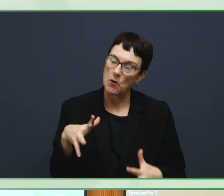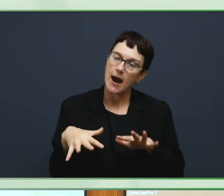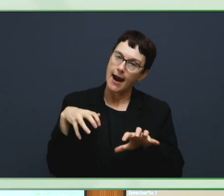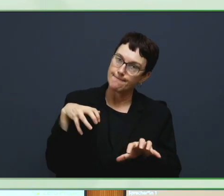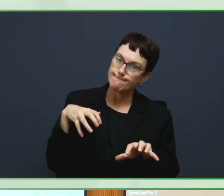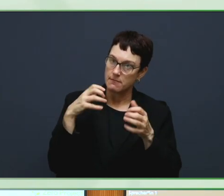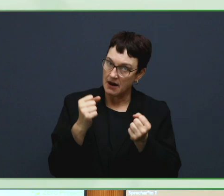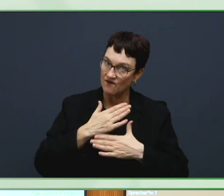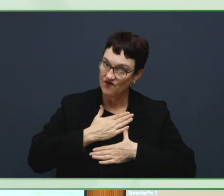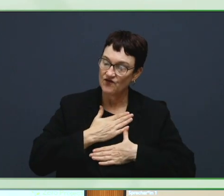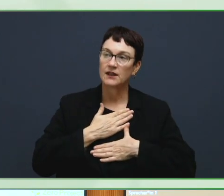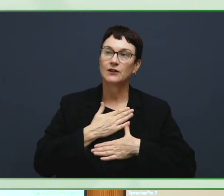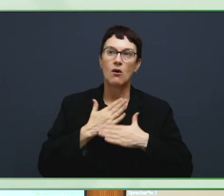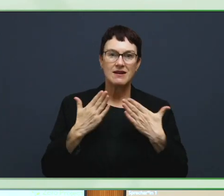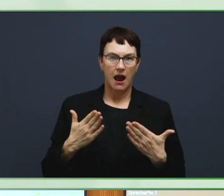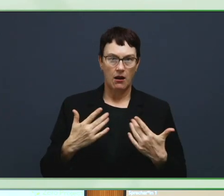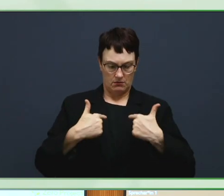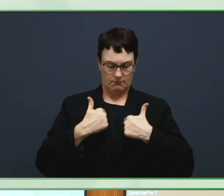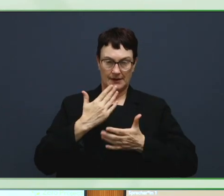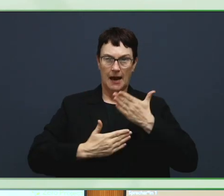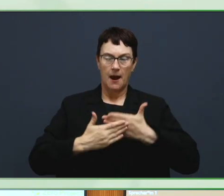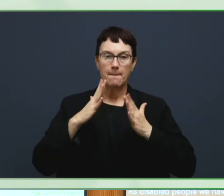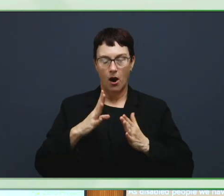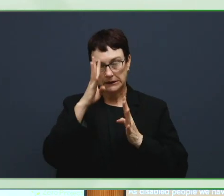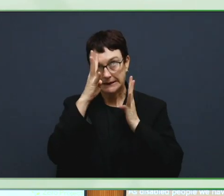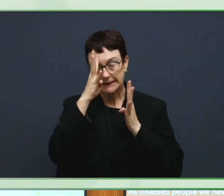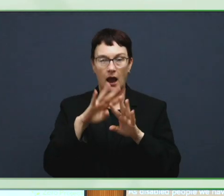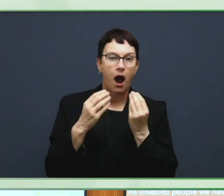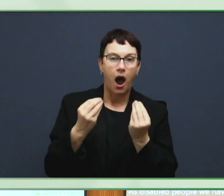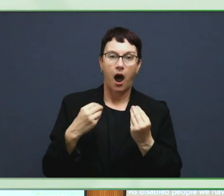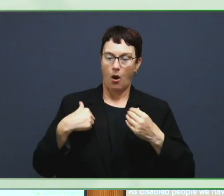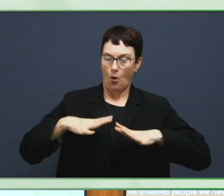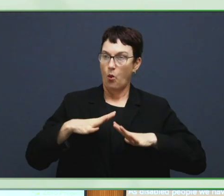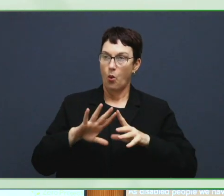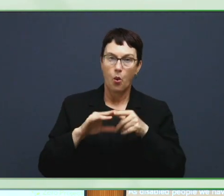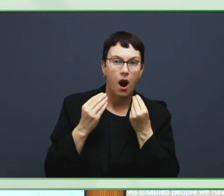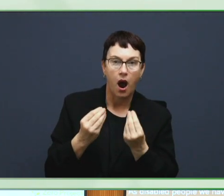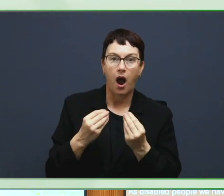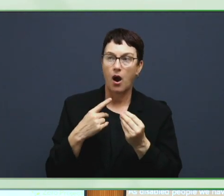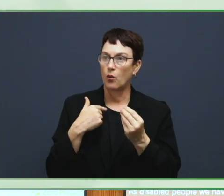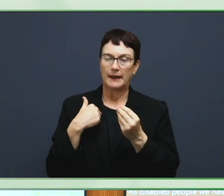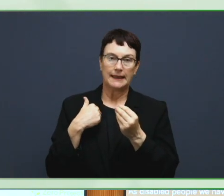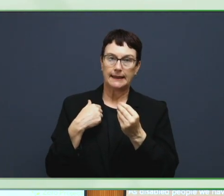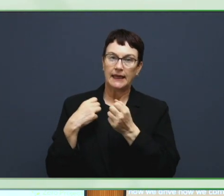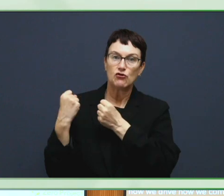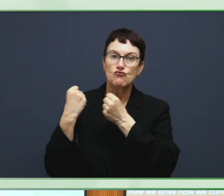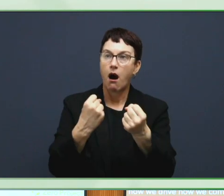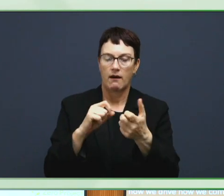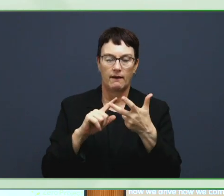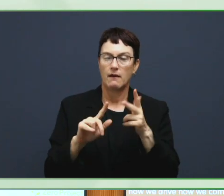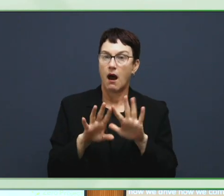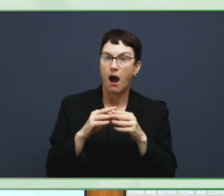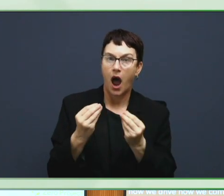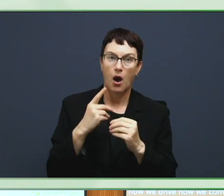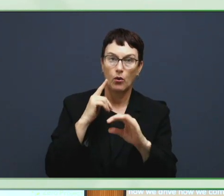figure out how do we address how we drive, how we communicate, how we live in a world that is not built to fit our